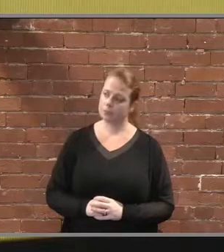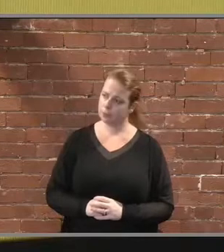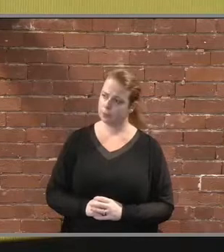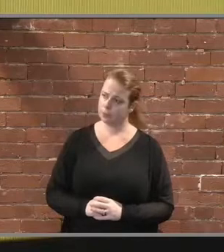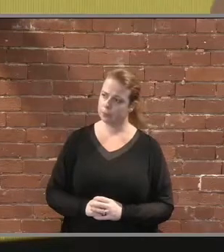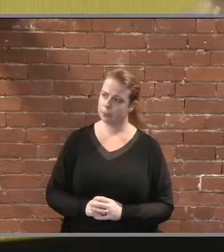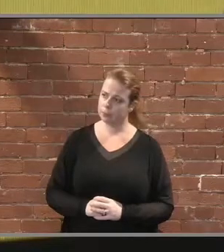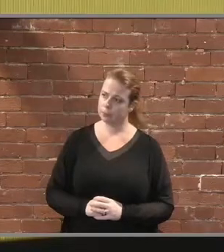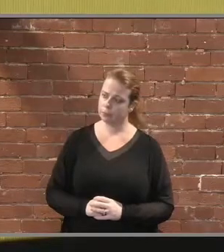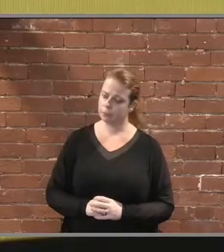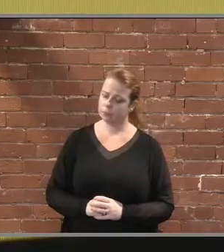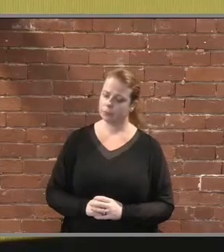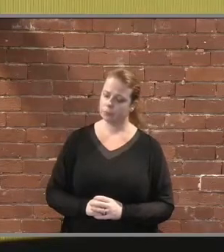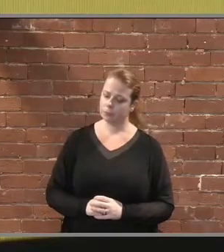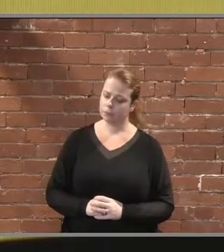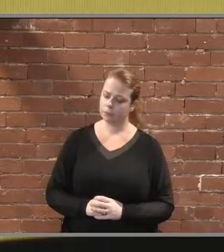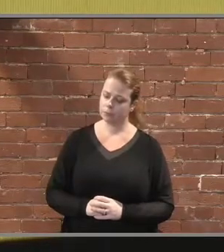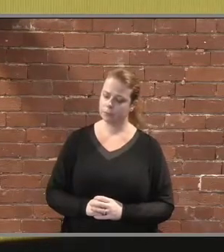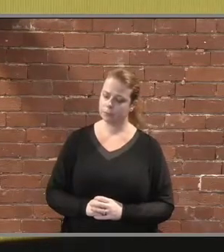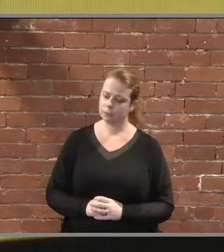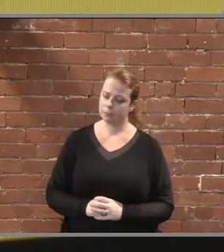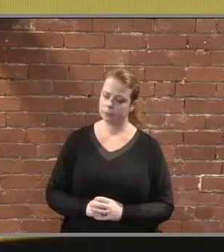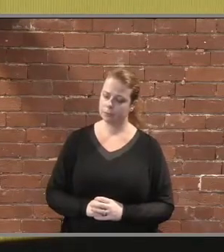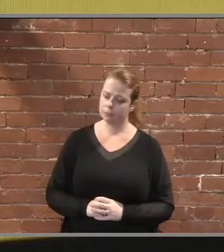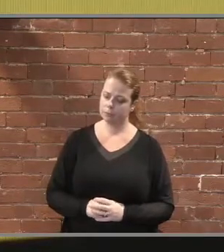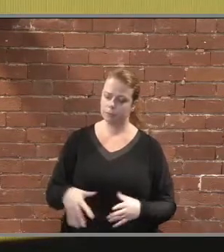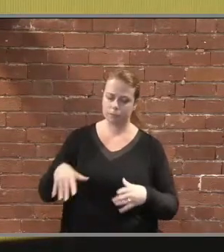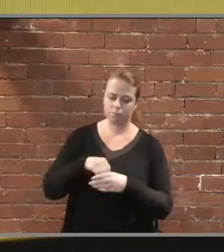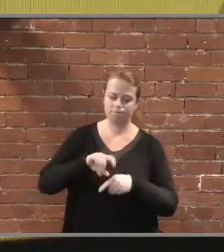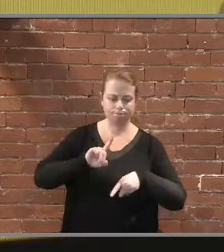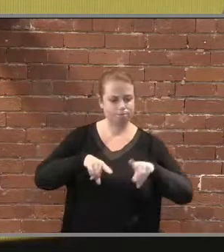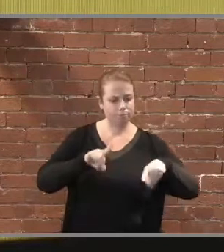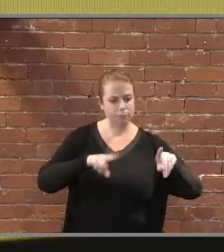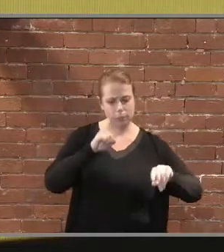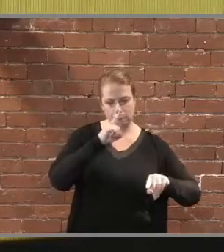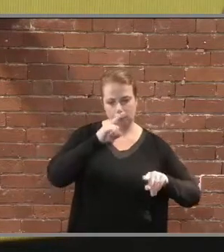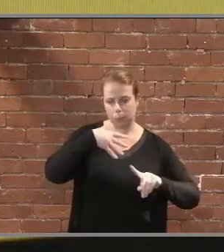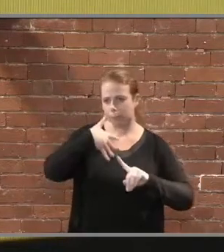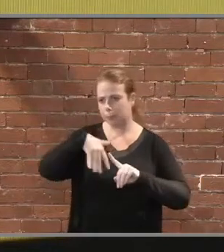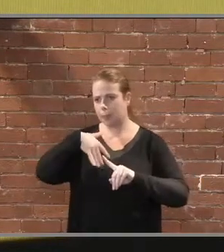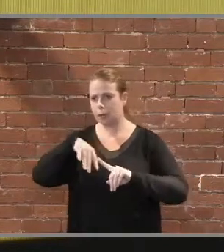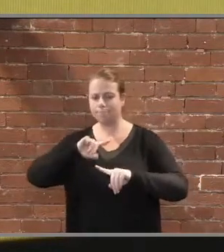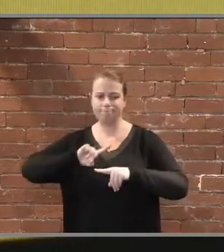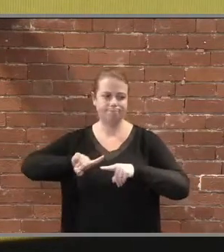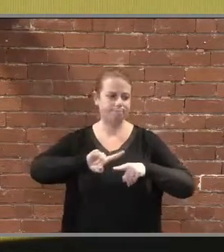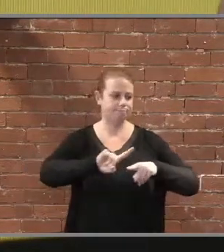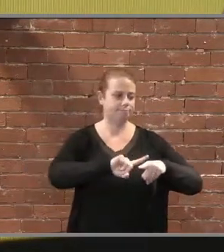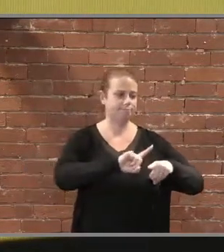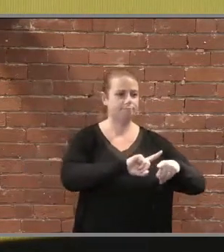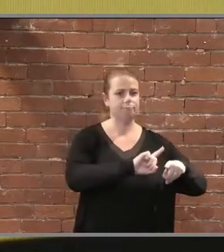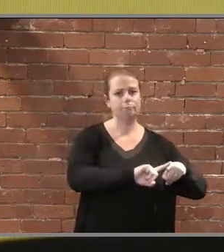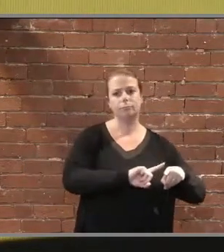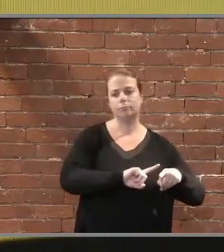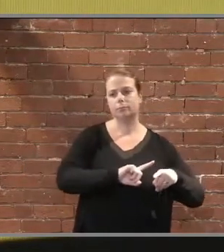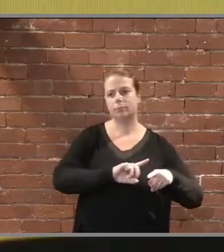the inclusion of many different people from different, I guess, aspects of